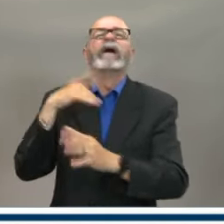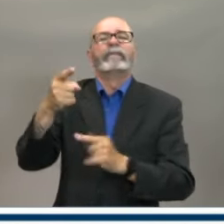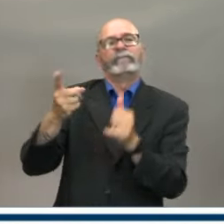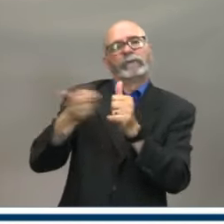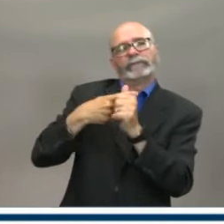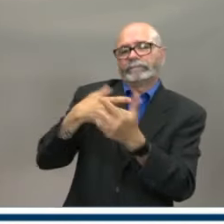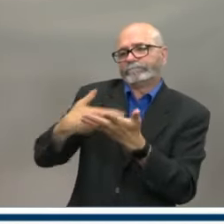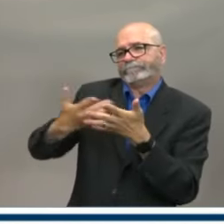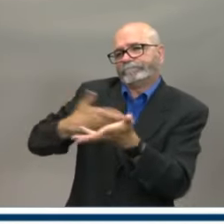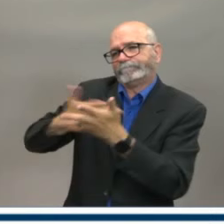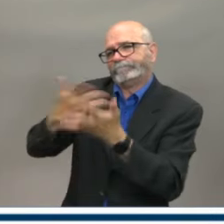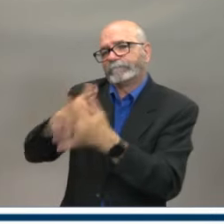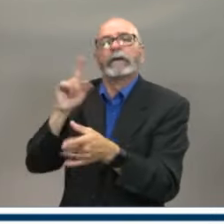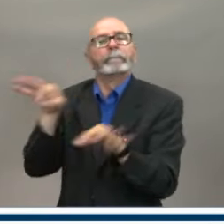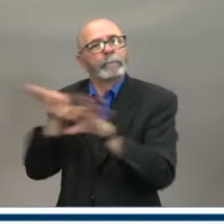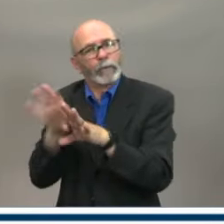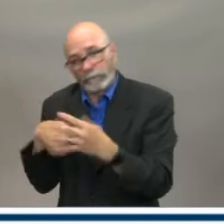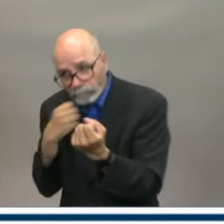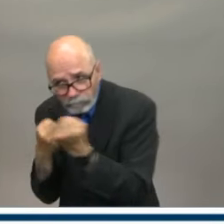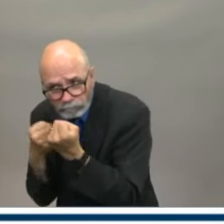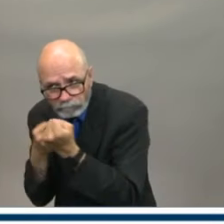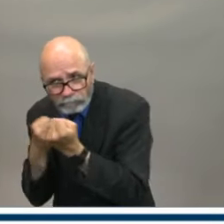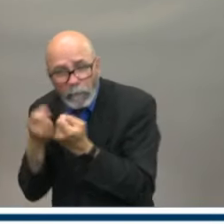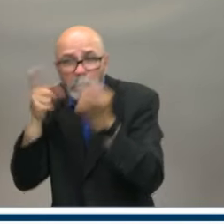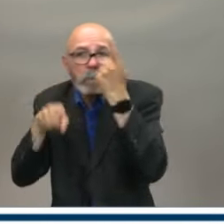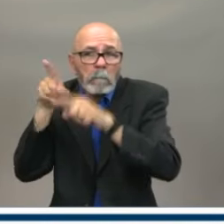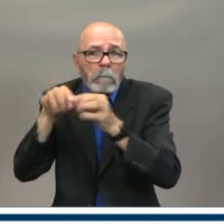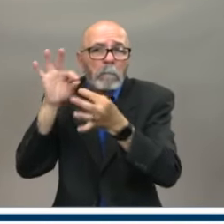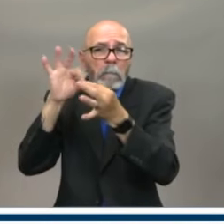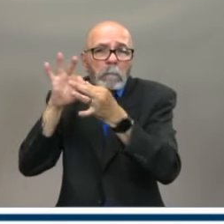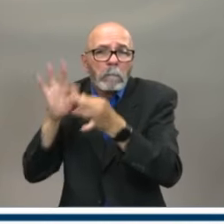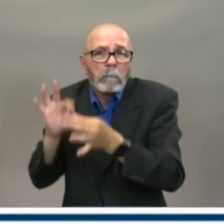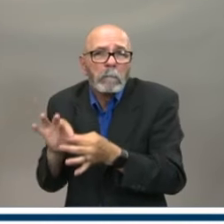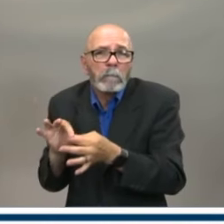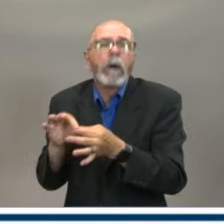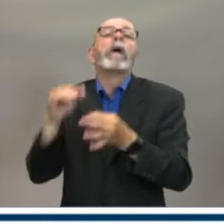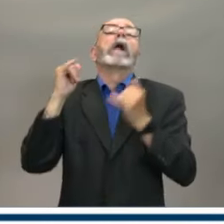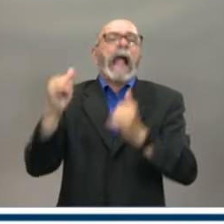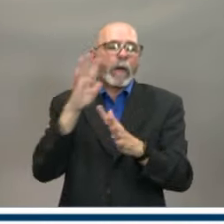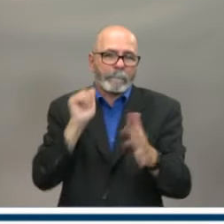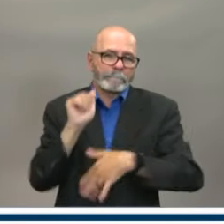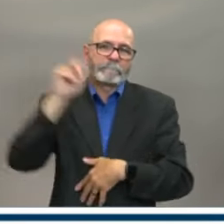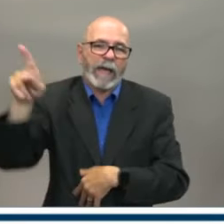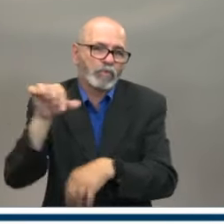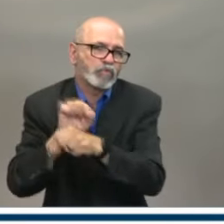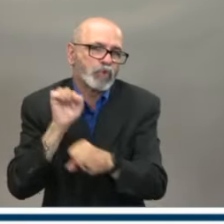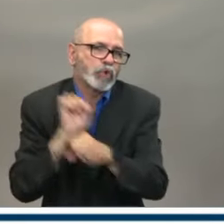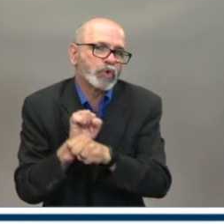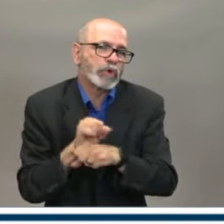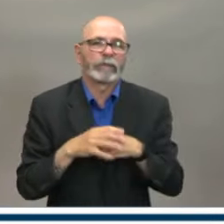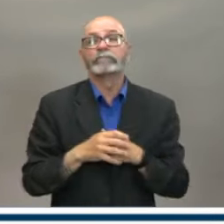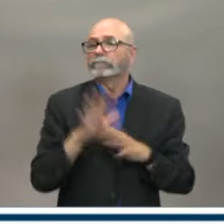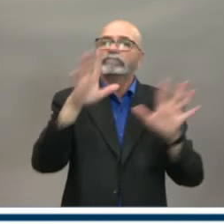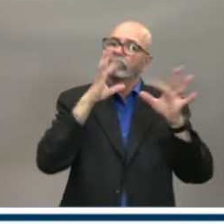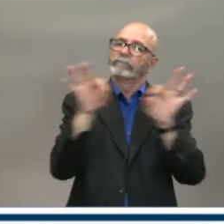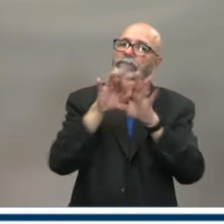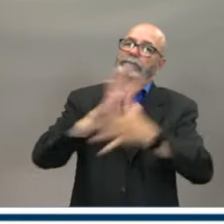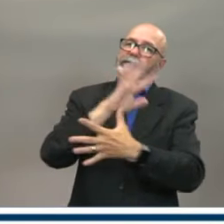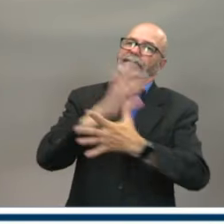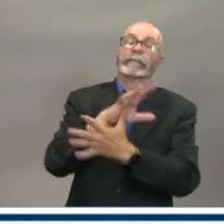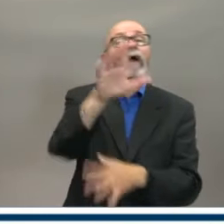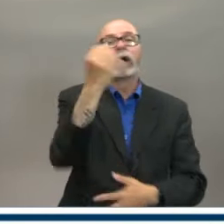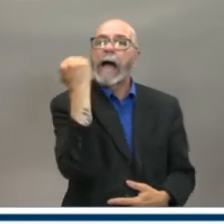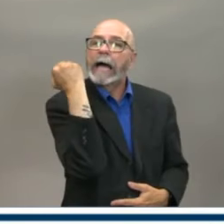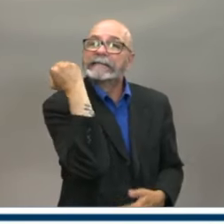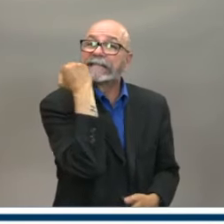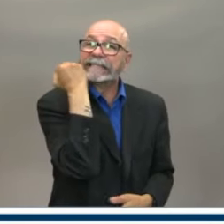them, how they develop their plans to safely return to practice. One of our priorities is dental care, and I have a meeting coming up with